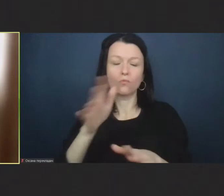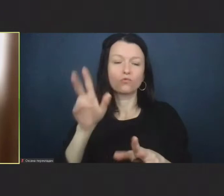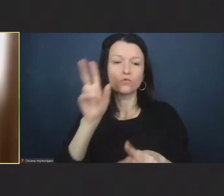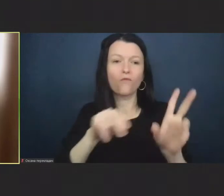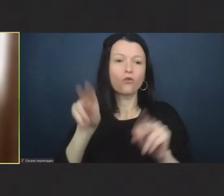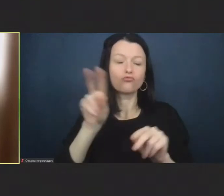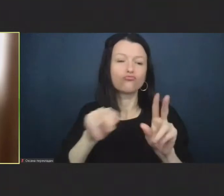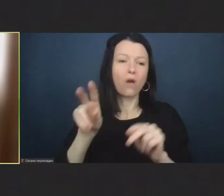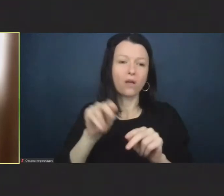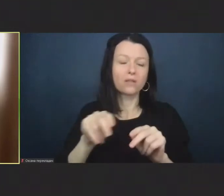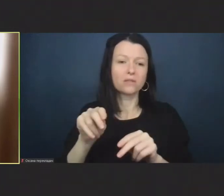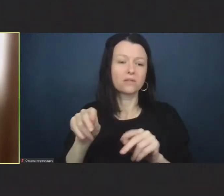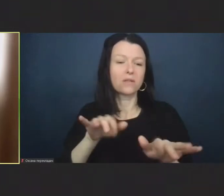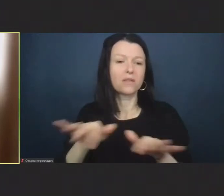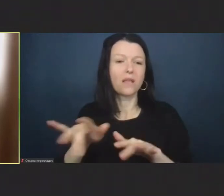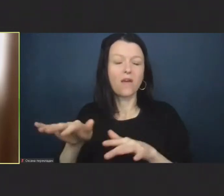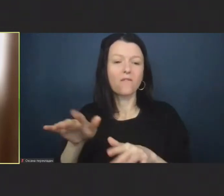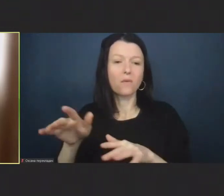philosophy of